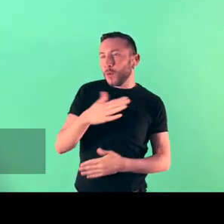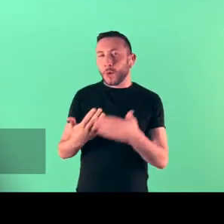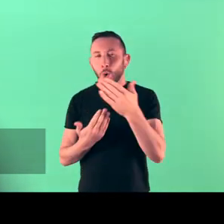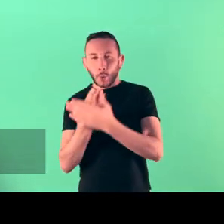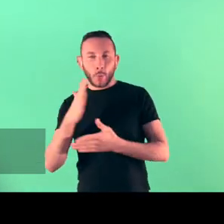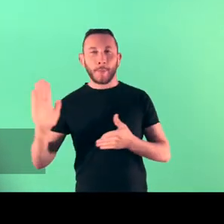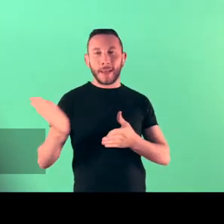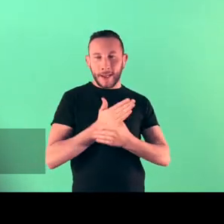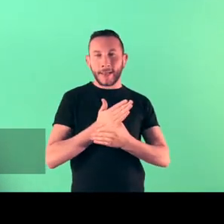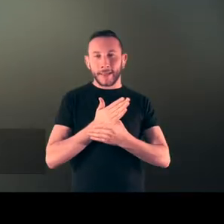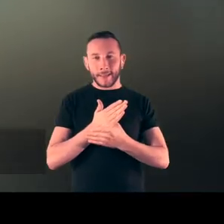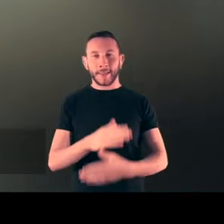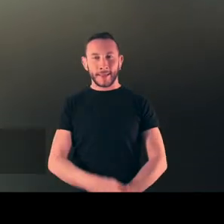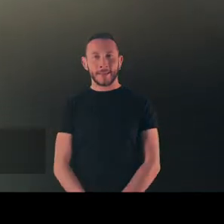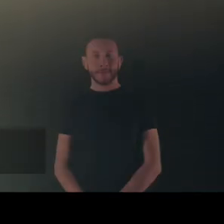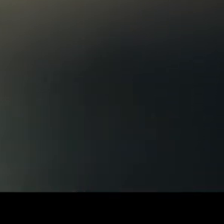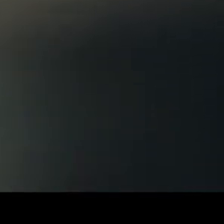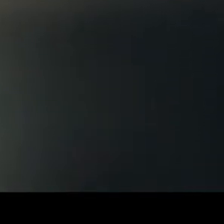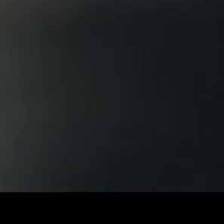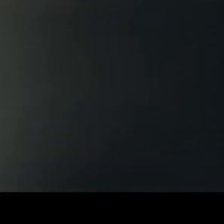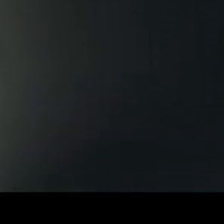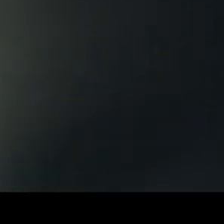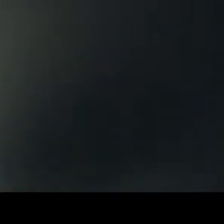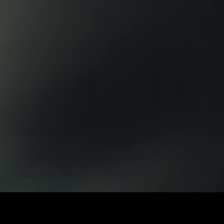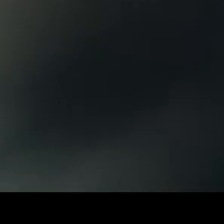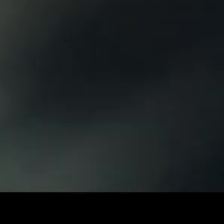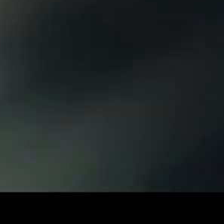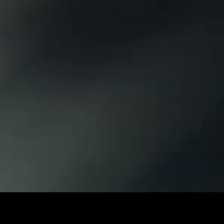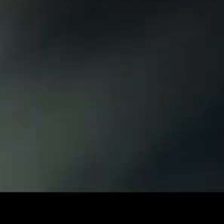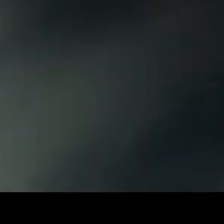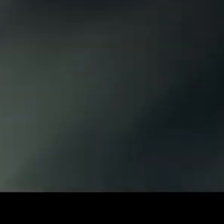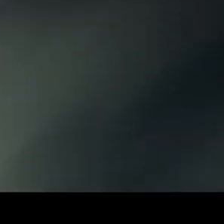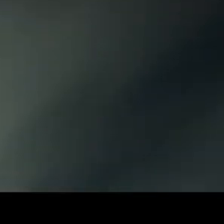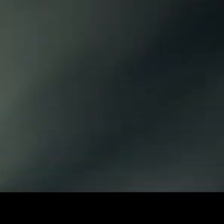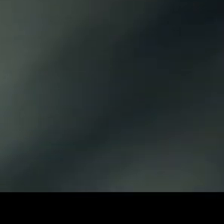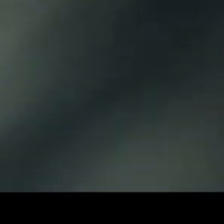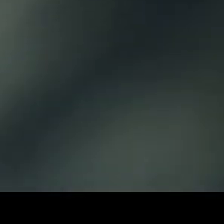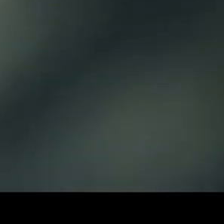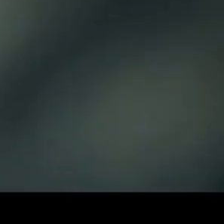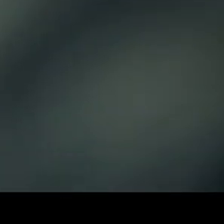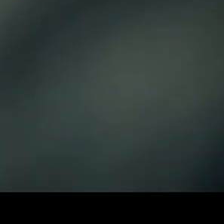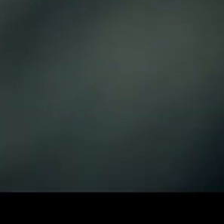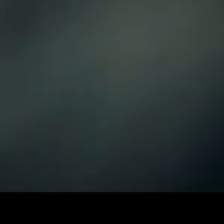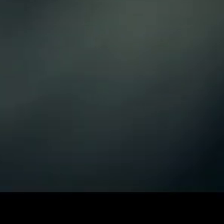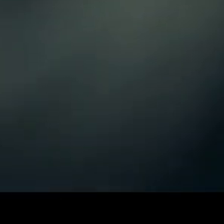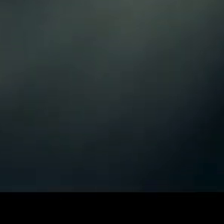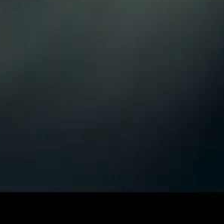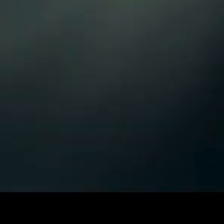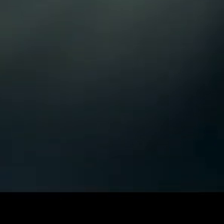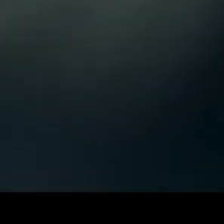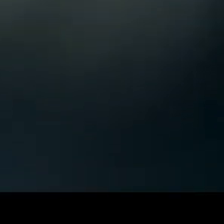a new place, it's a new beginning. Portrait of a blindfolded Edward Rushton,